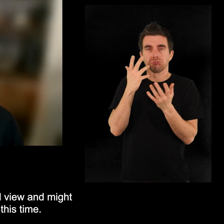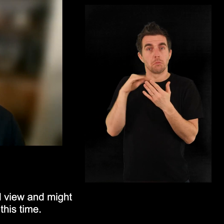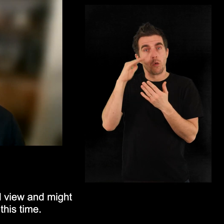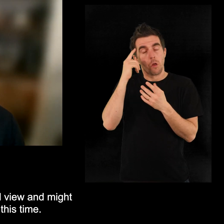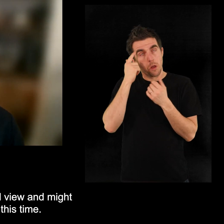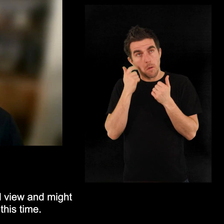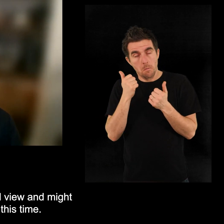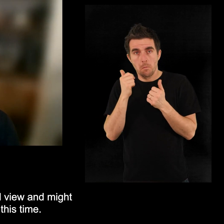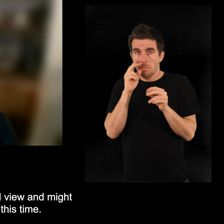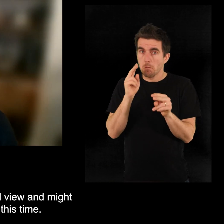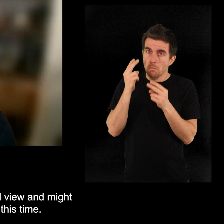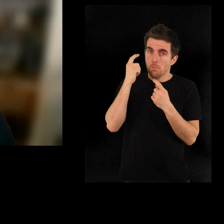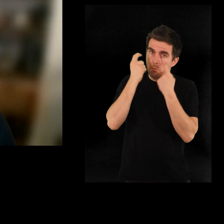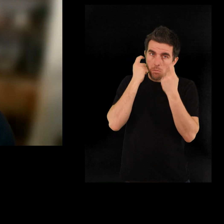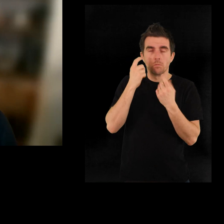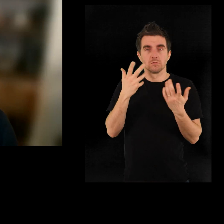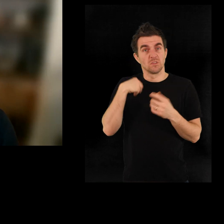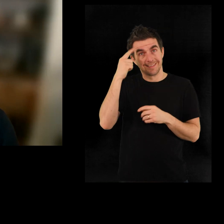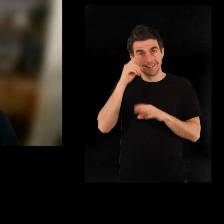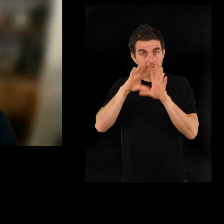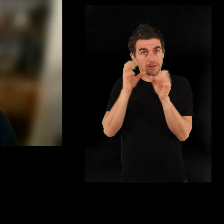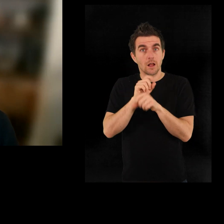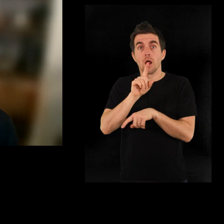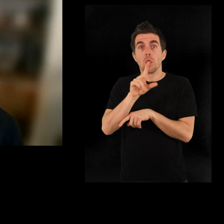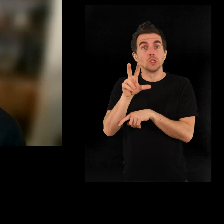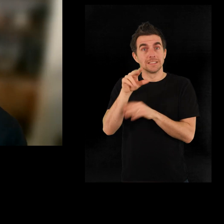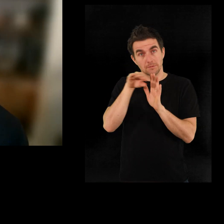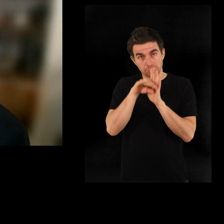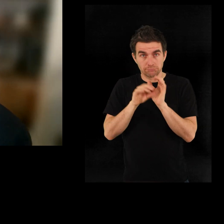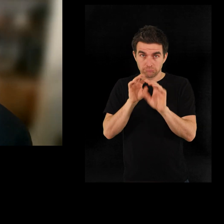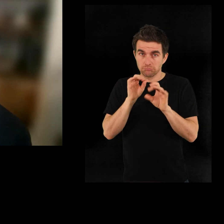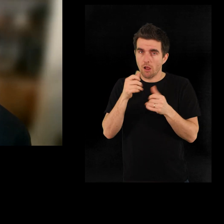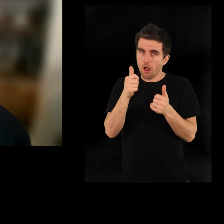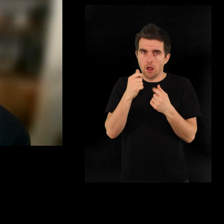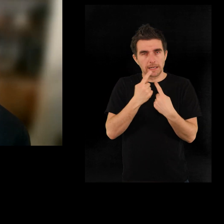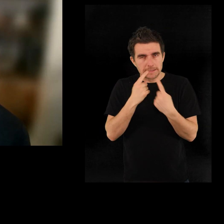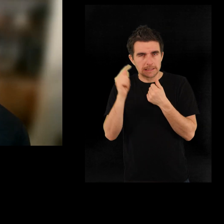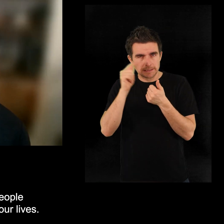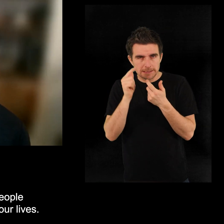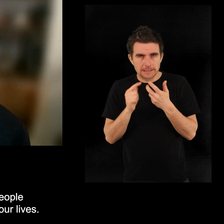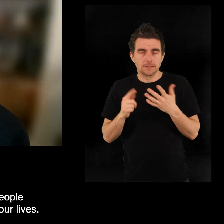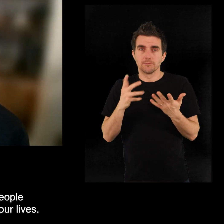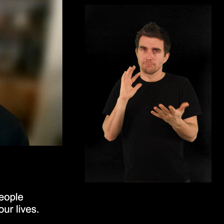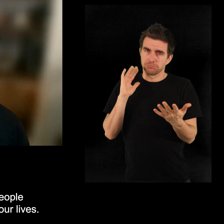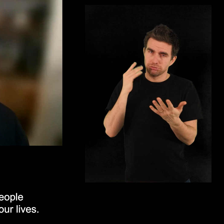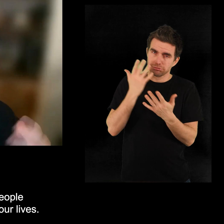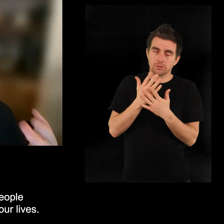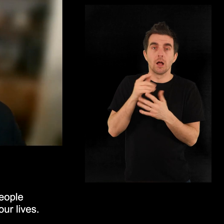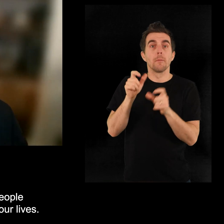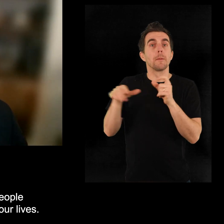useful to you at this time. But I think those 13 points are worth thinking about. For too